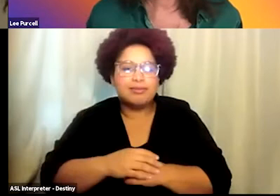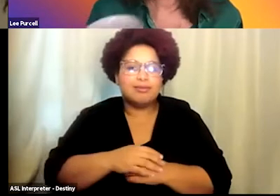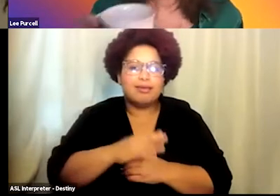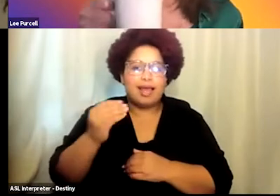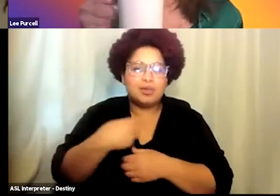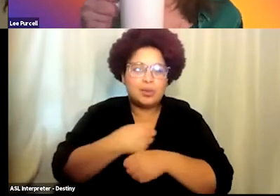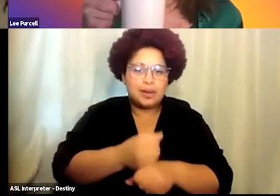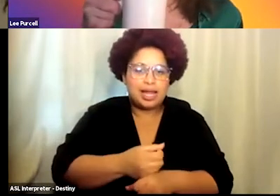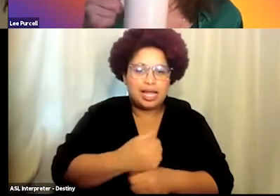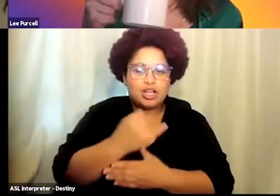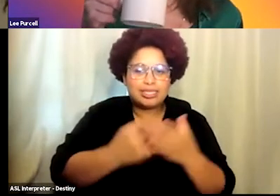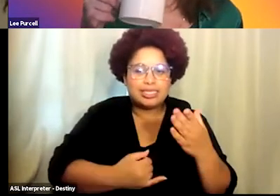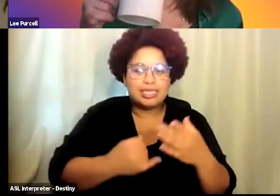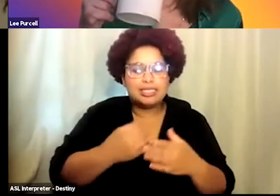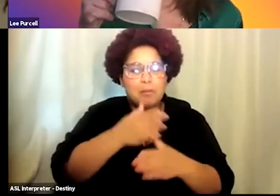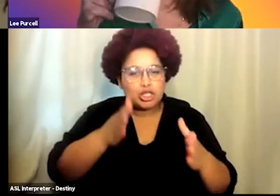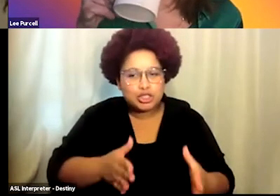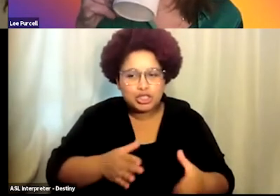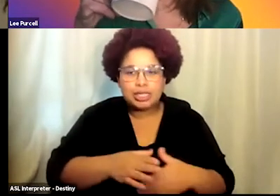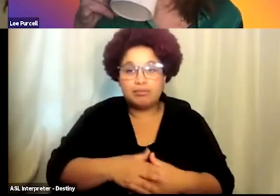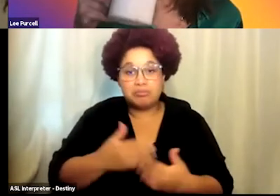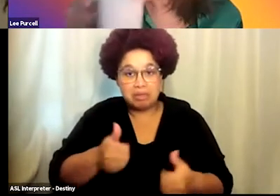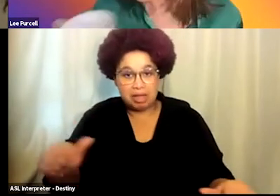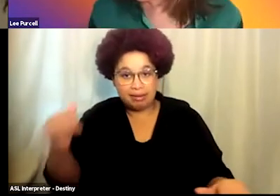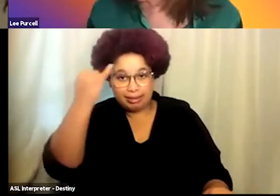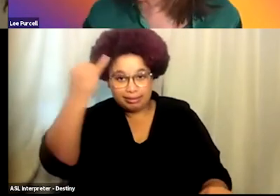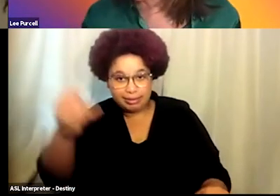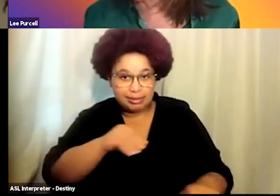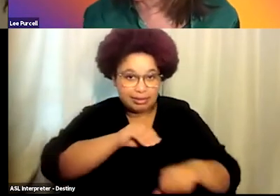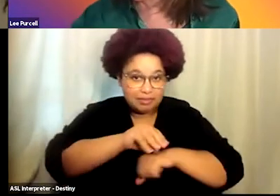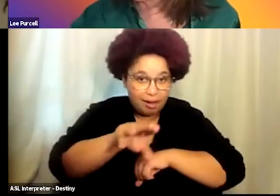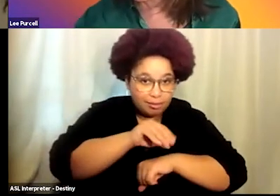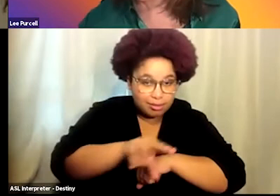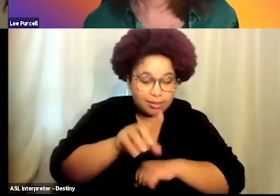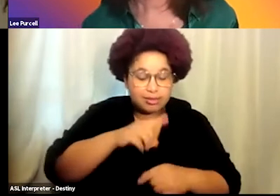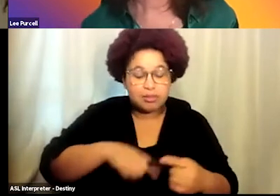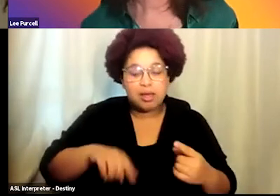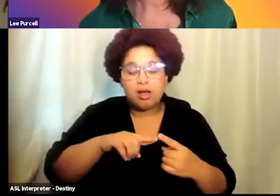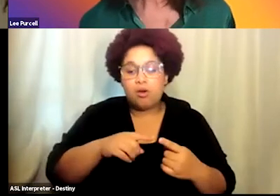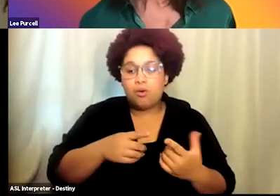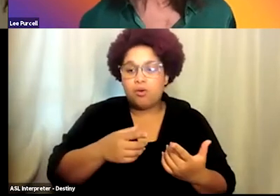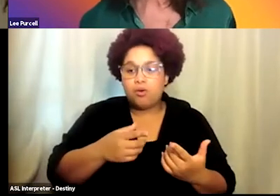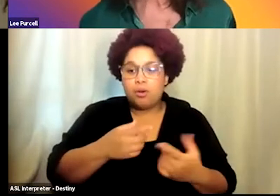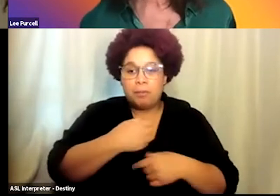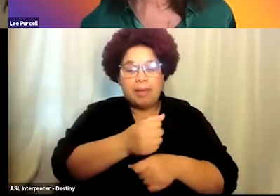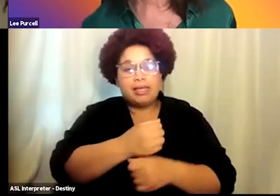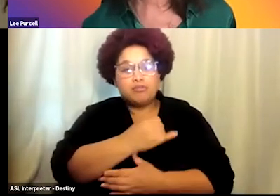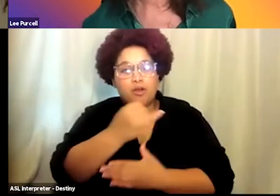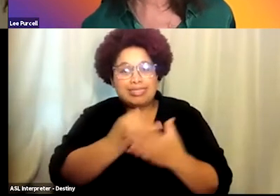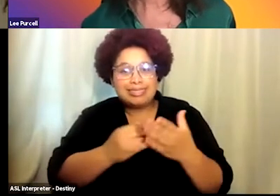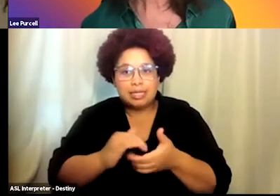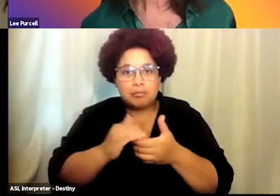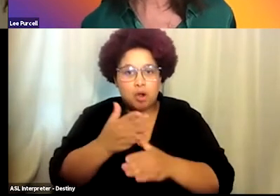created artistic partnerships. Do you have any ideas or advice or about forming artistic partnerships